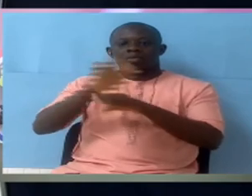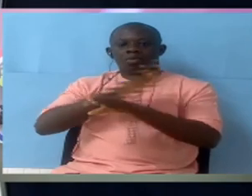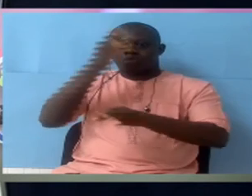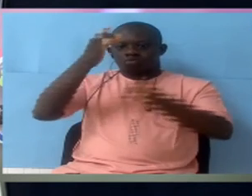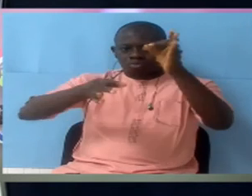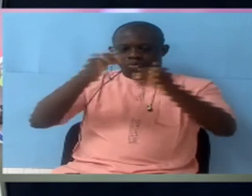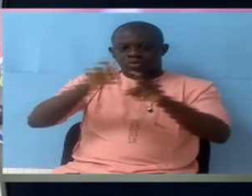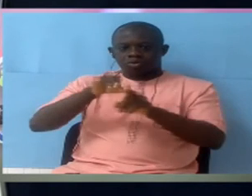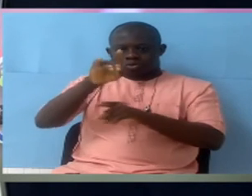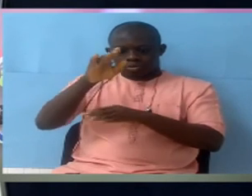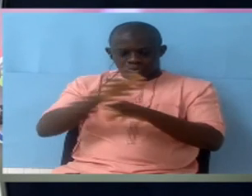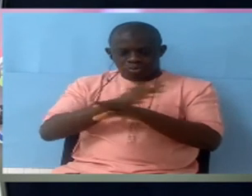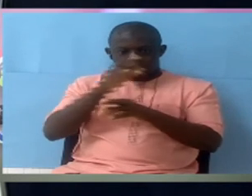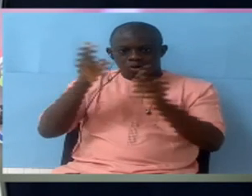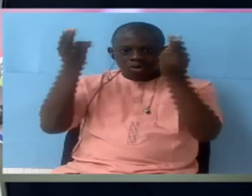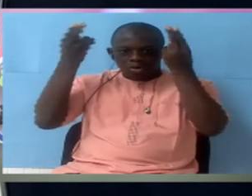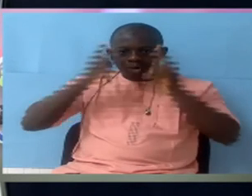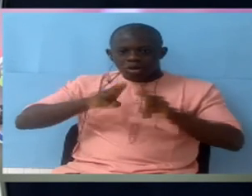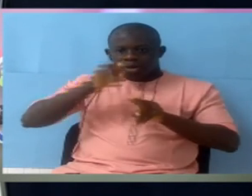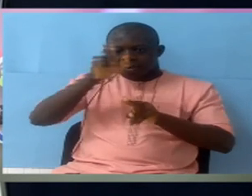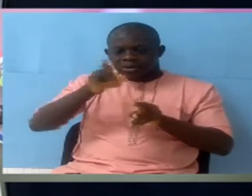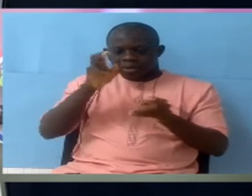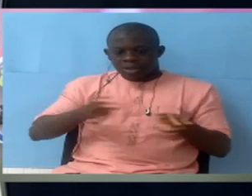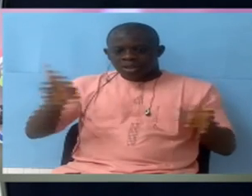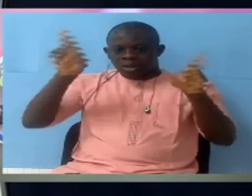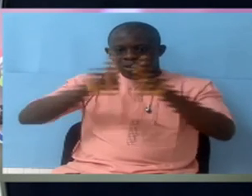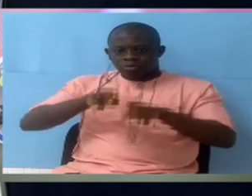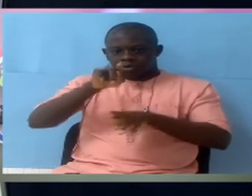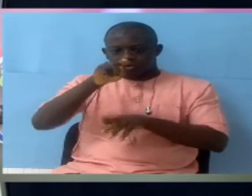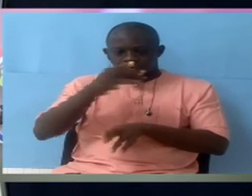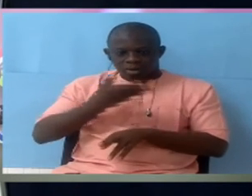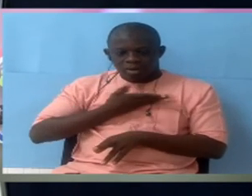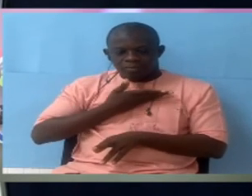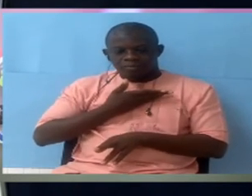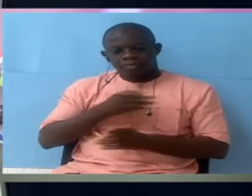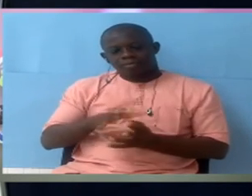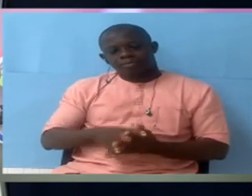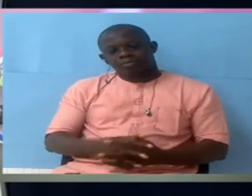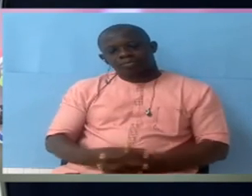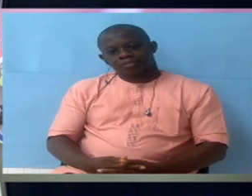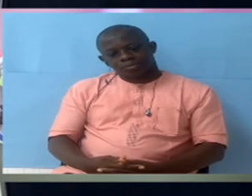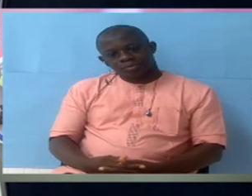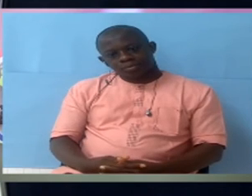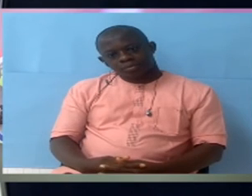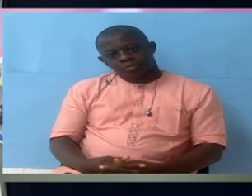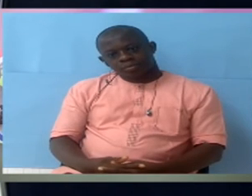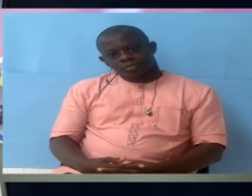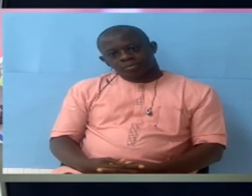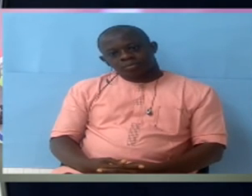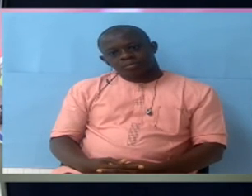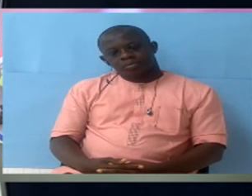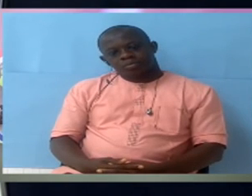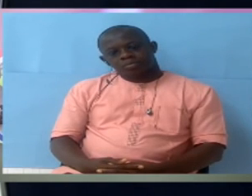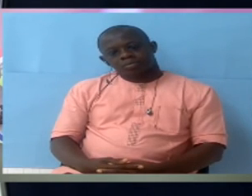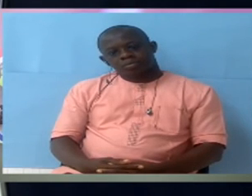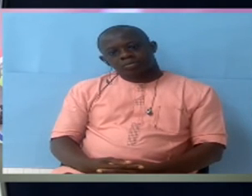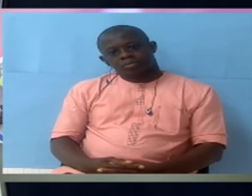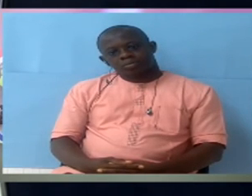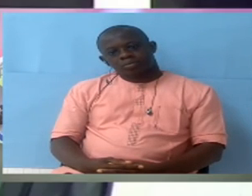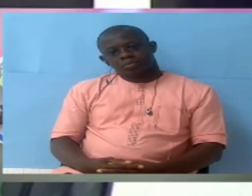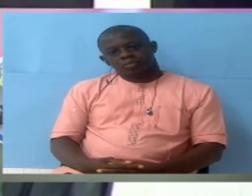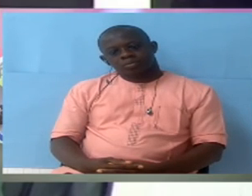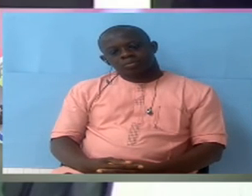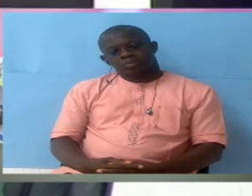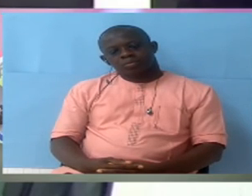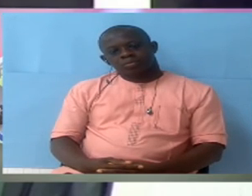you represented by counsel? Sisa ate bi waxtu biñ la ate dafa am lu am la am nga lawyer bu la tawal won. The